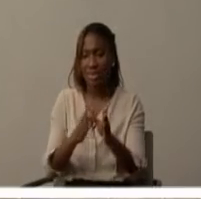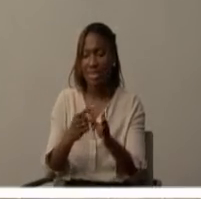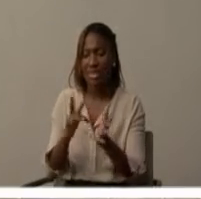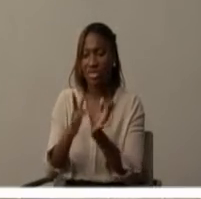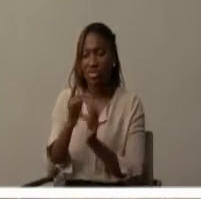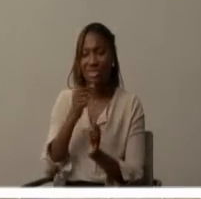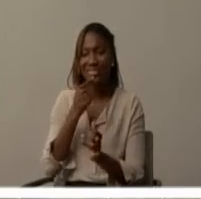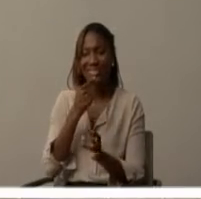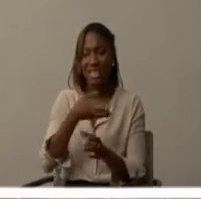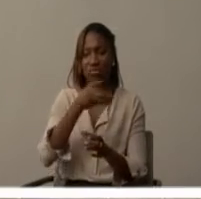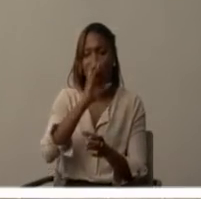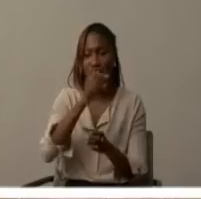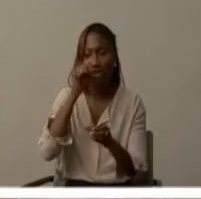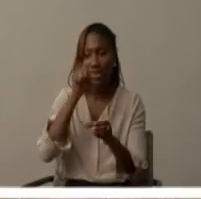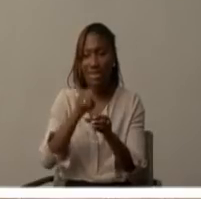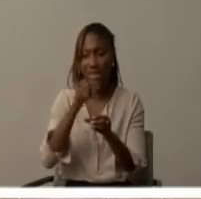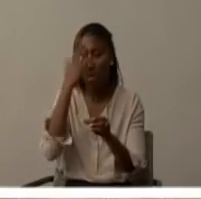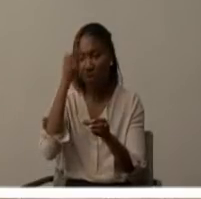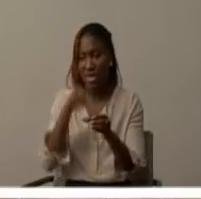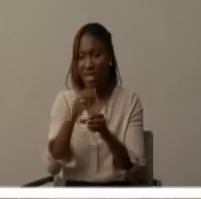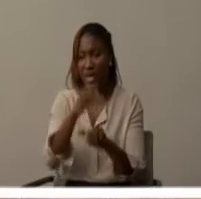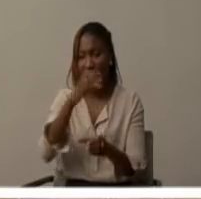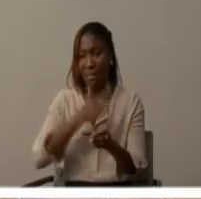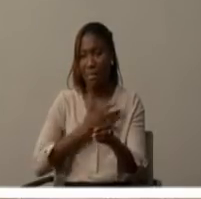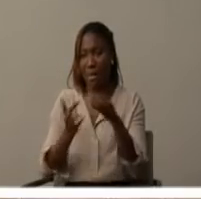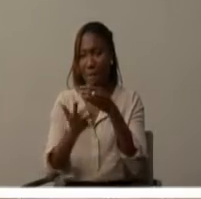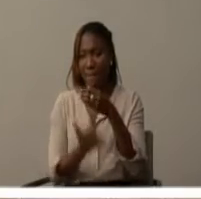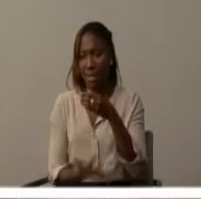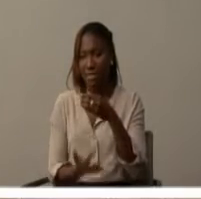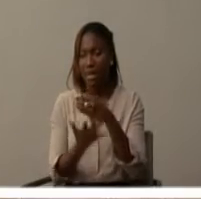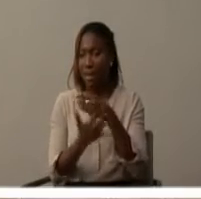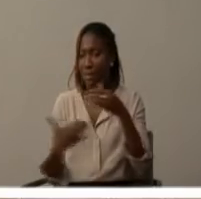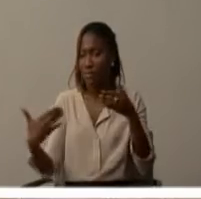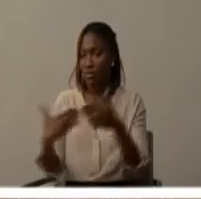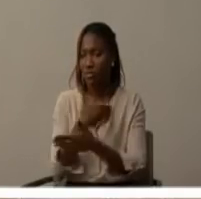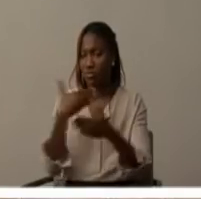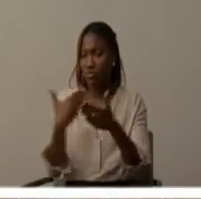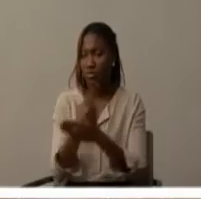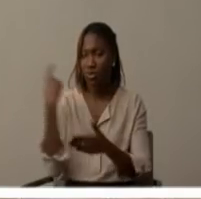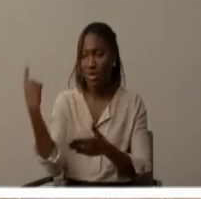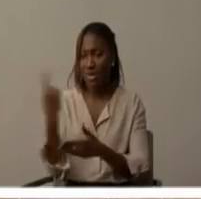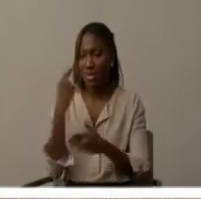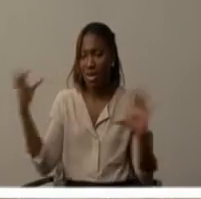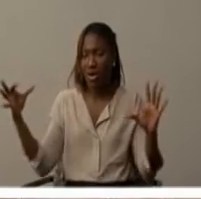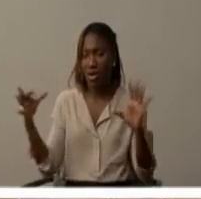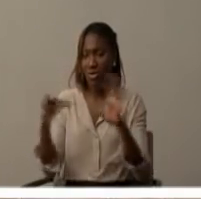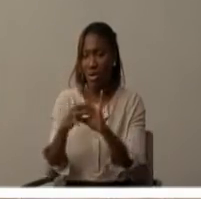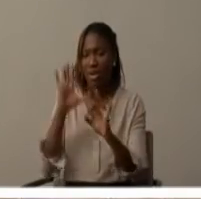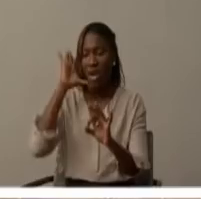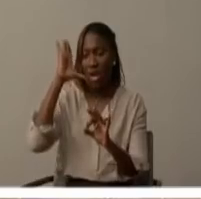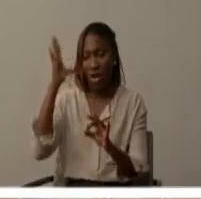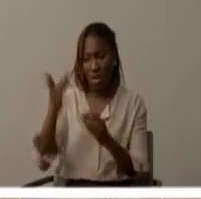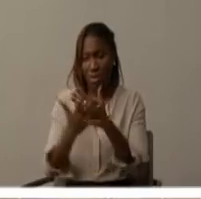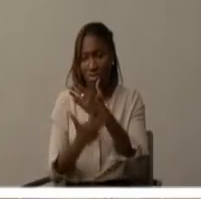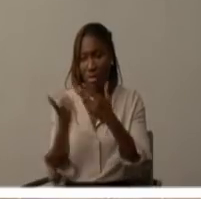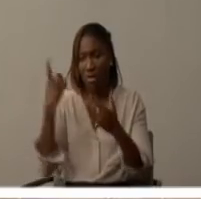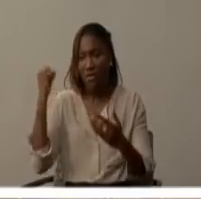all of you, drink from it. For this is the chalice of my blood, the blood of the new and eternal covenant, which will be poured out for you and for